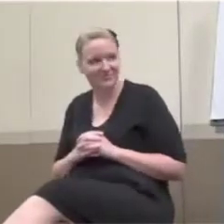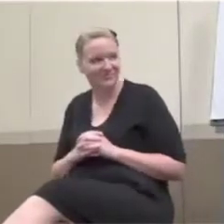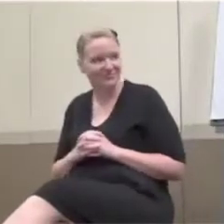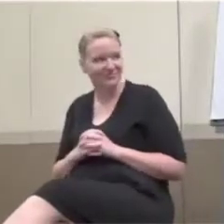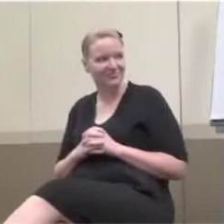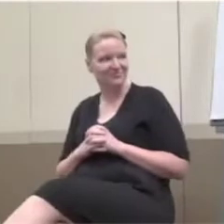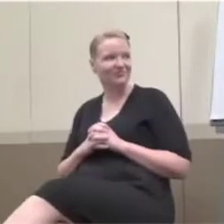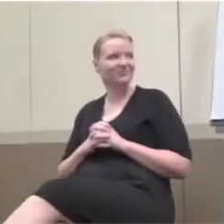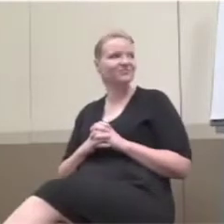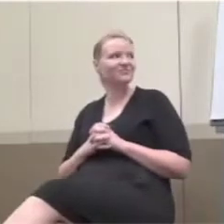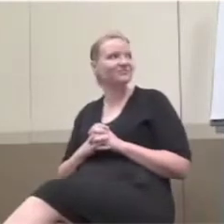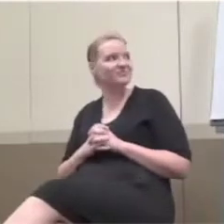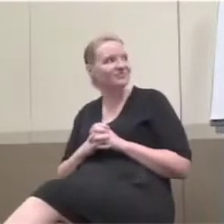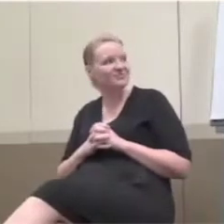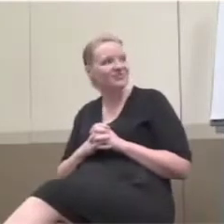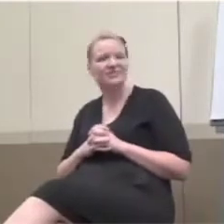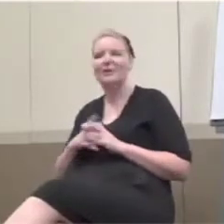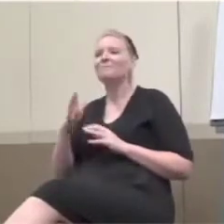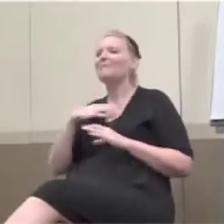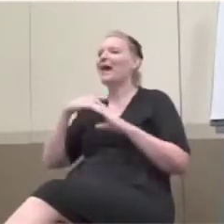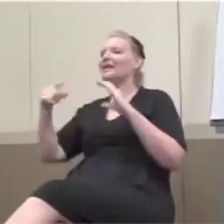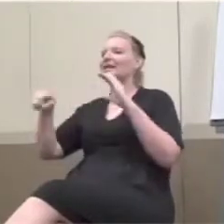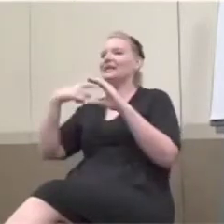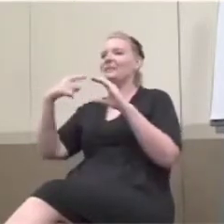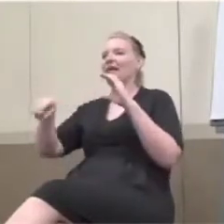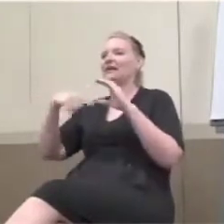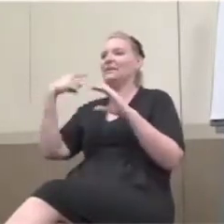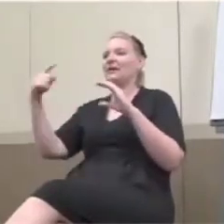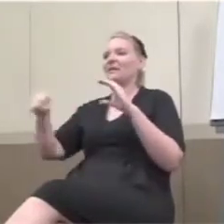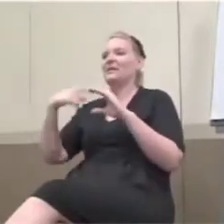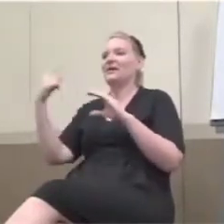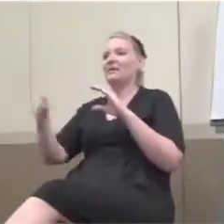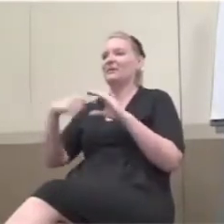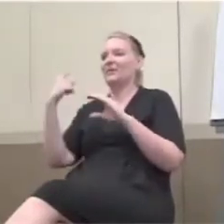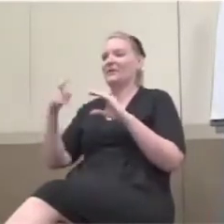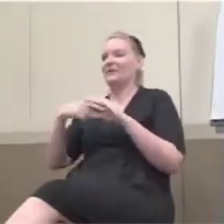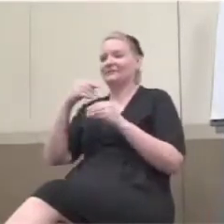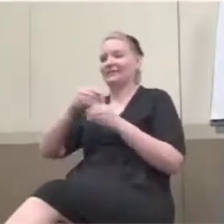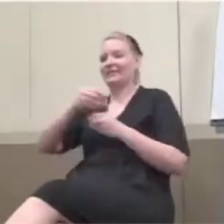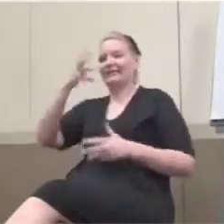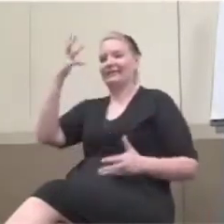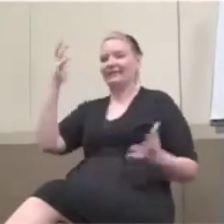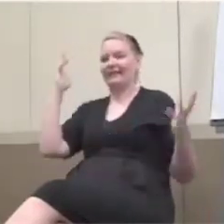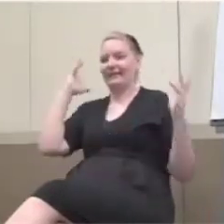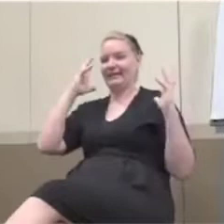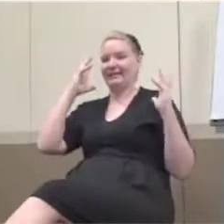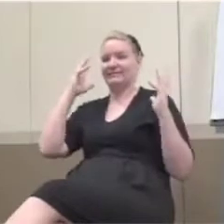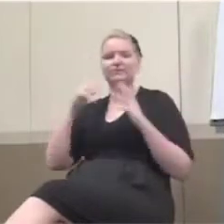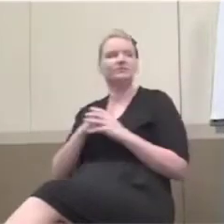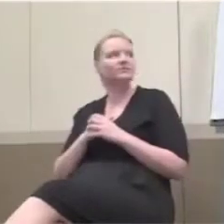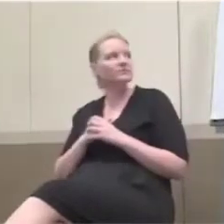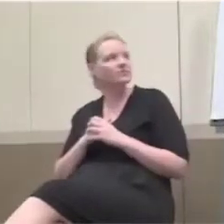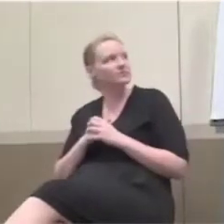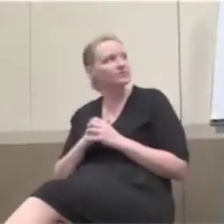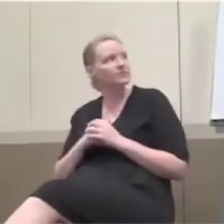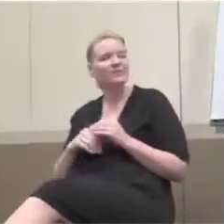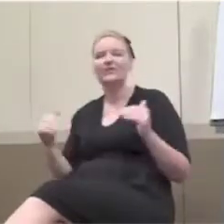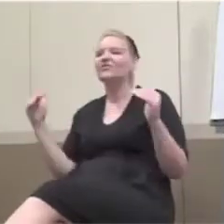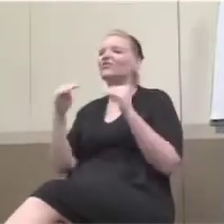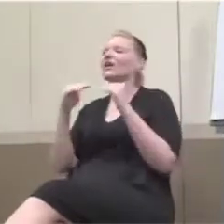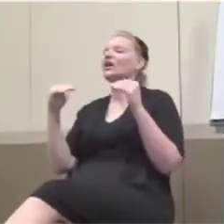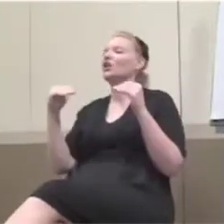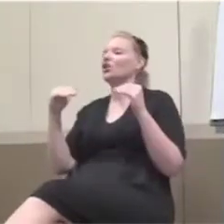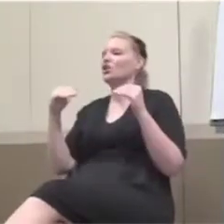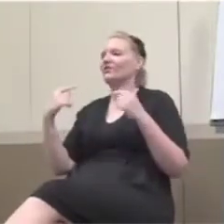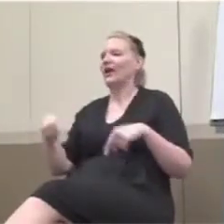Somehow I think my email is going to be lighting up now. Okay, next rule, using fair fighting